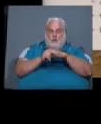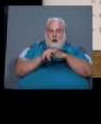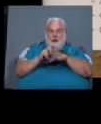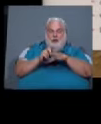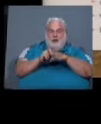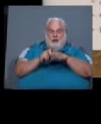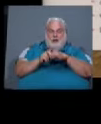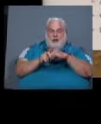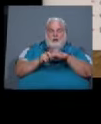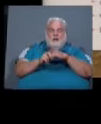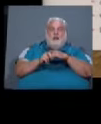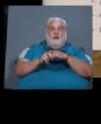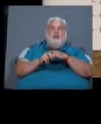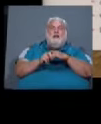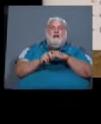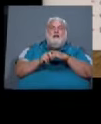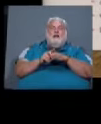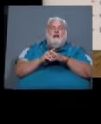level parking.